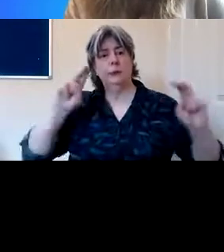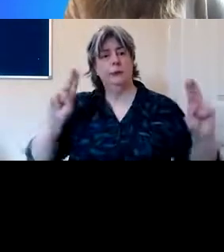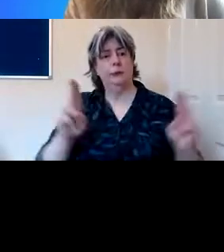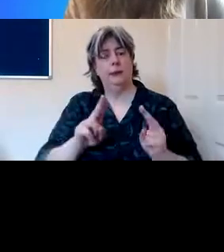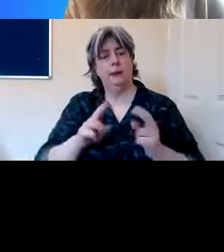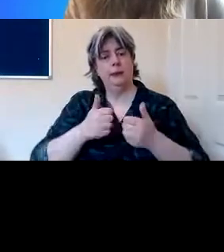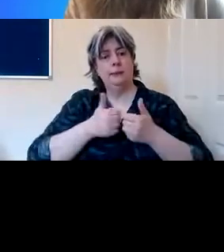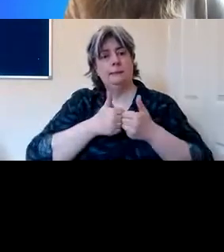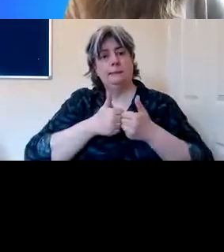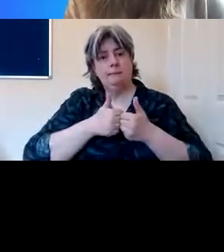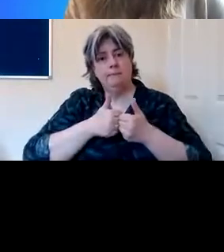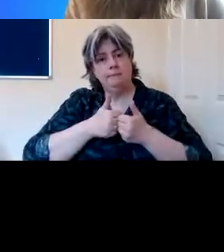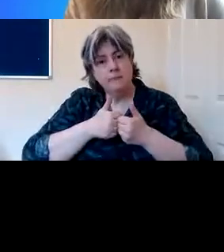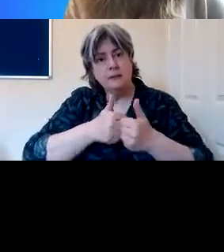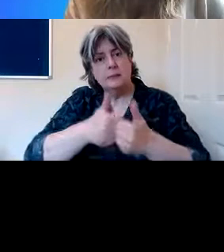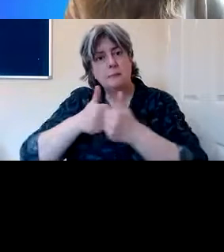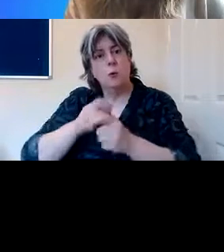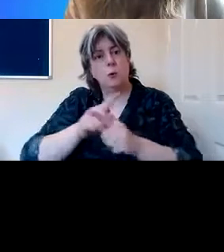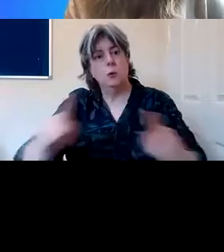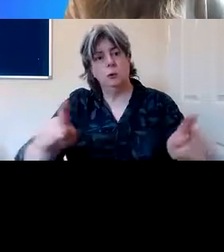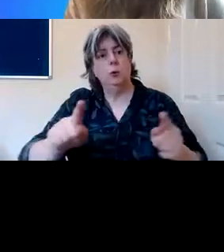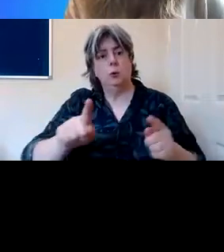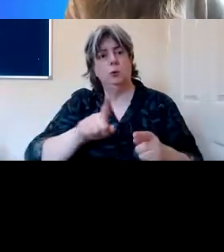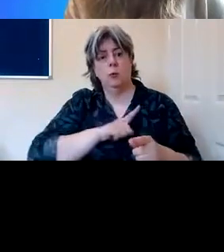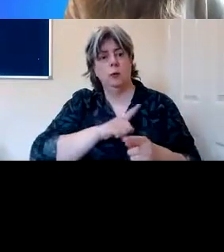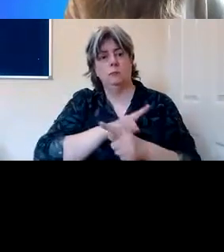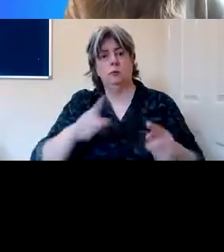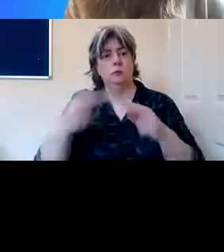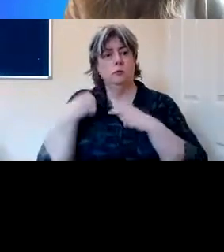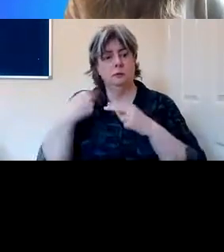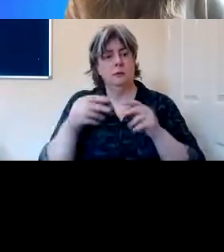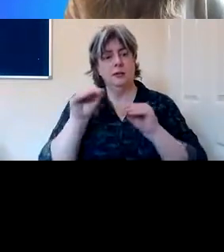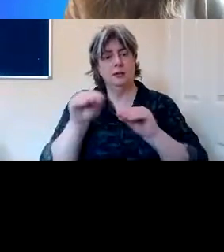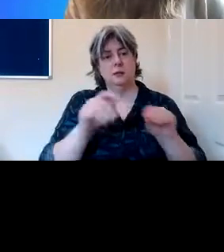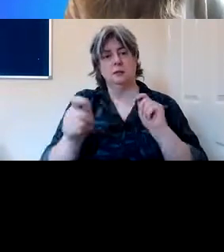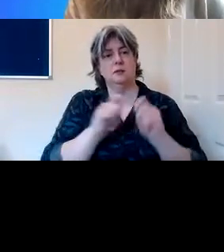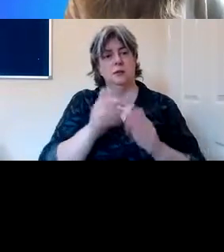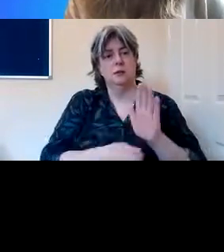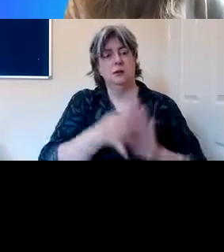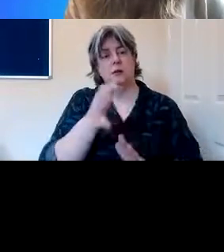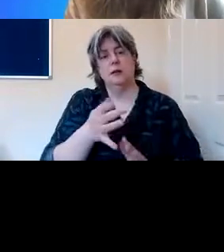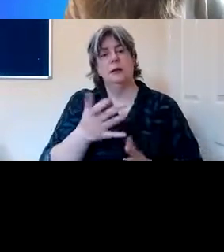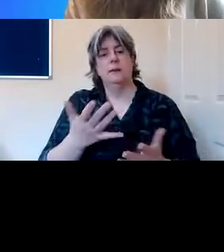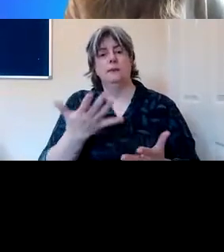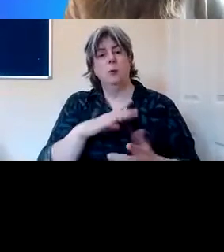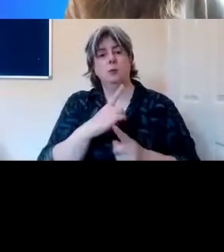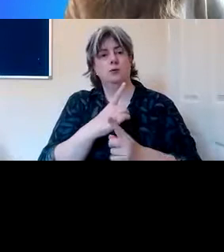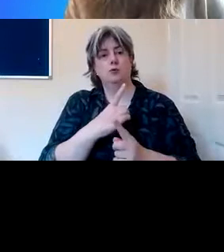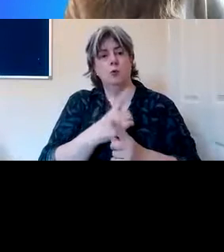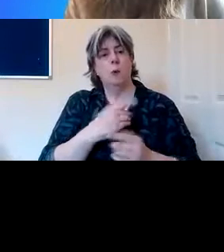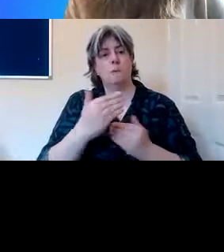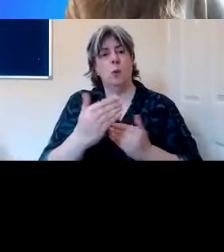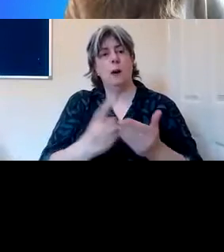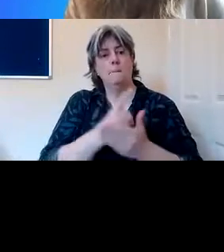education recovery. I'd be particularly interested to talk to you more about well-being when it comes to school leaders. because it can